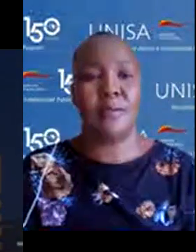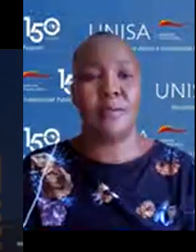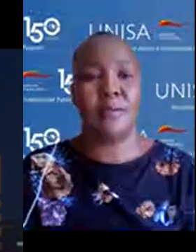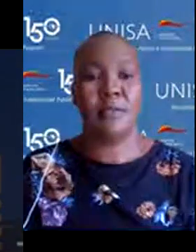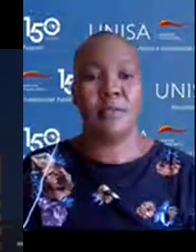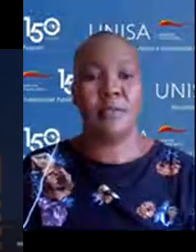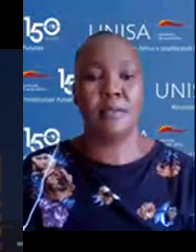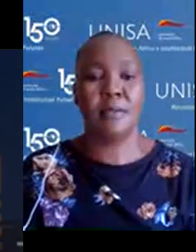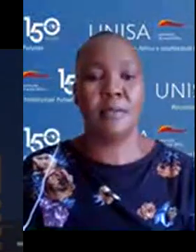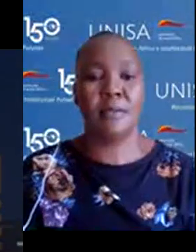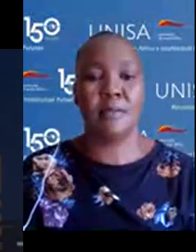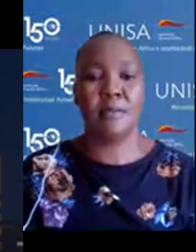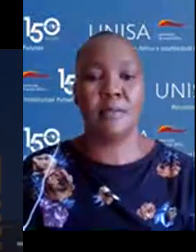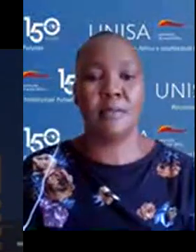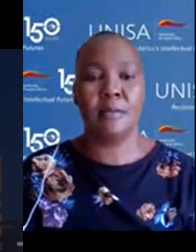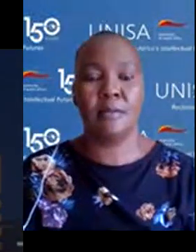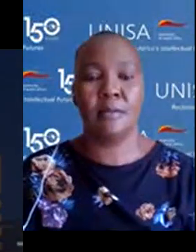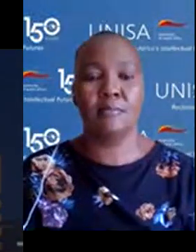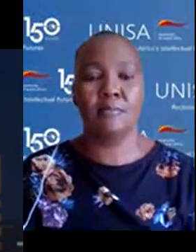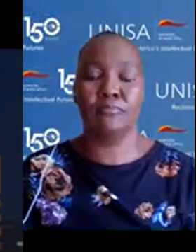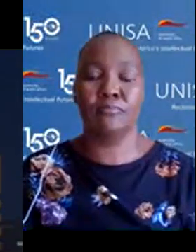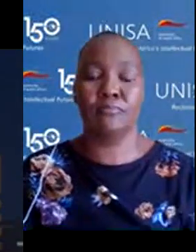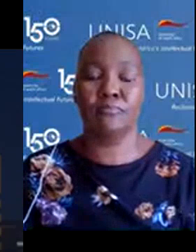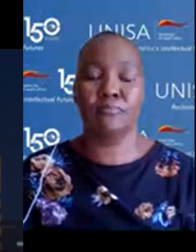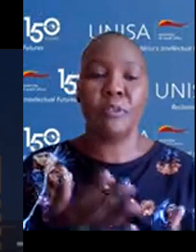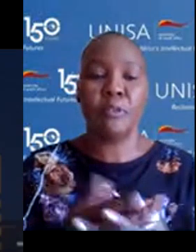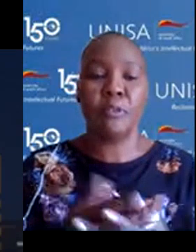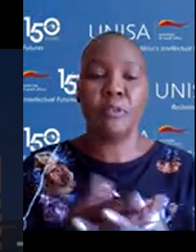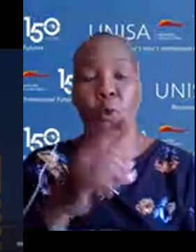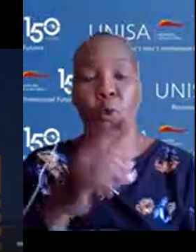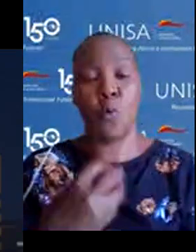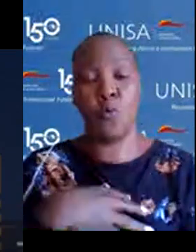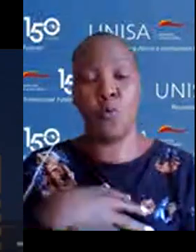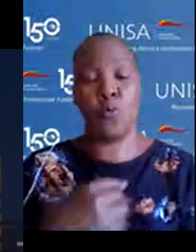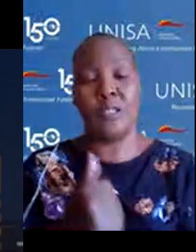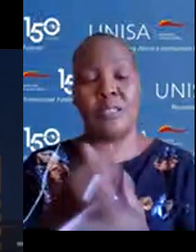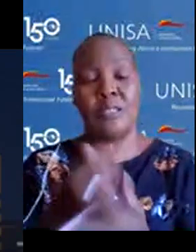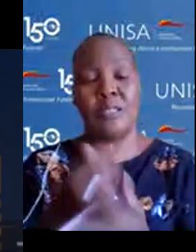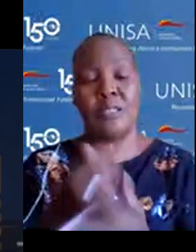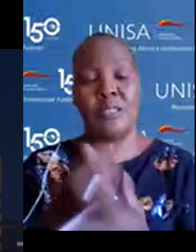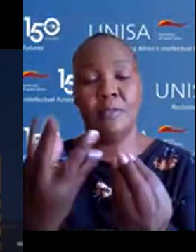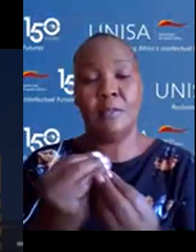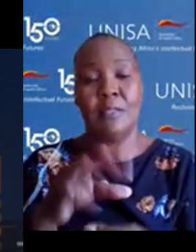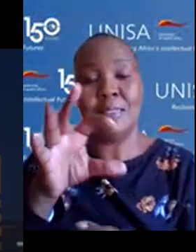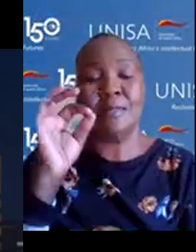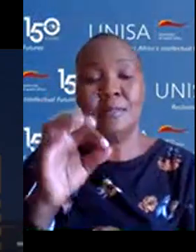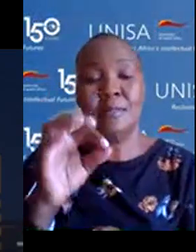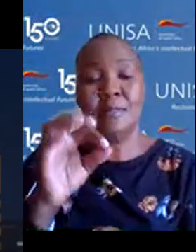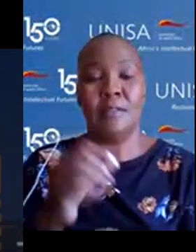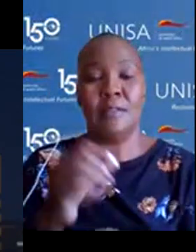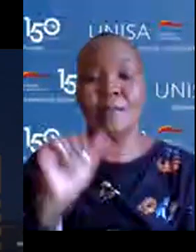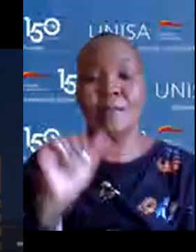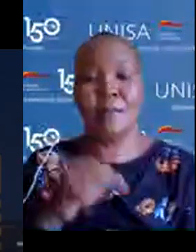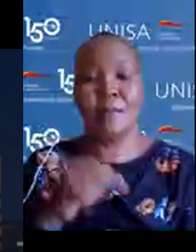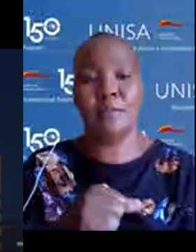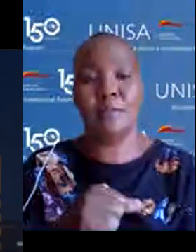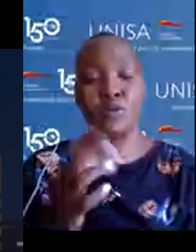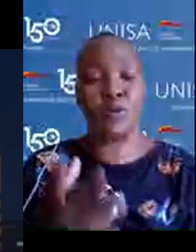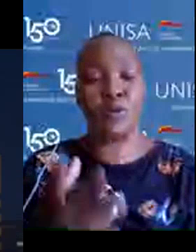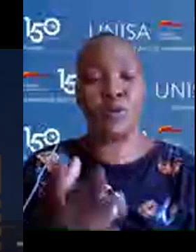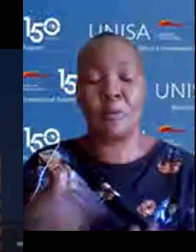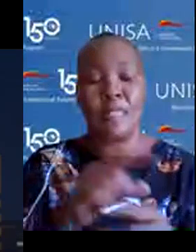So you can, if you're using your own device, you can select yes, so you don't always get this message. But